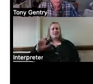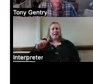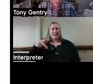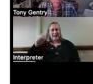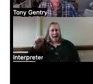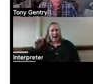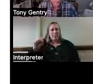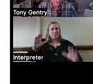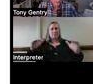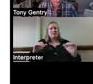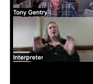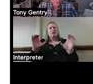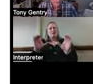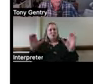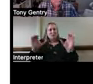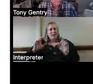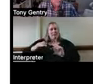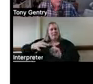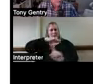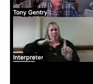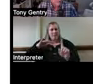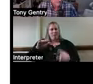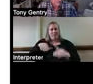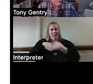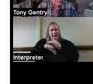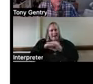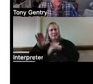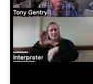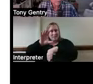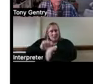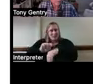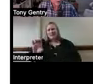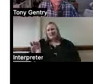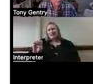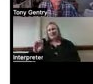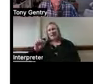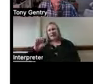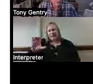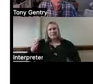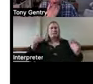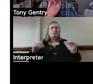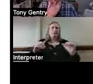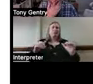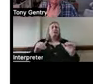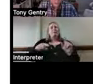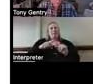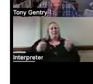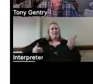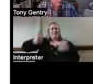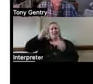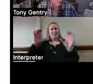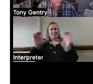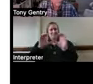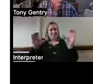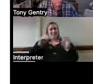with the initial SEAC. And there's also an executive certificate in home modification offered by the University